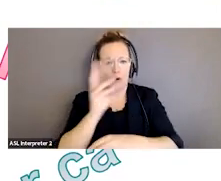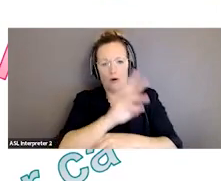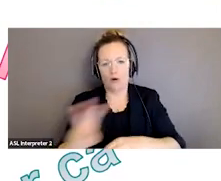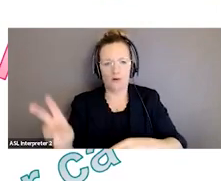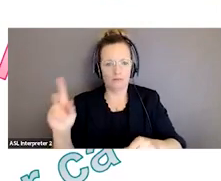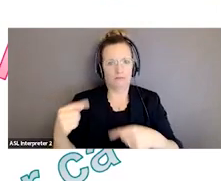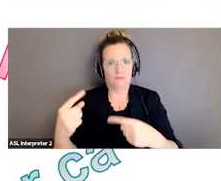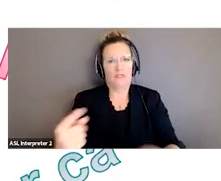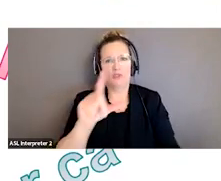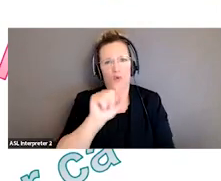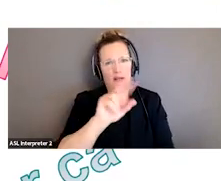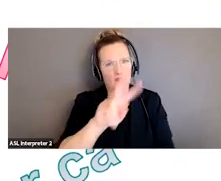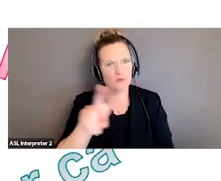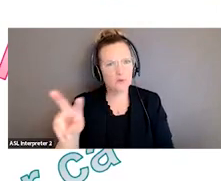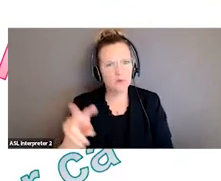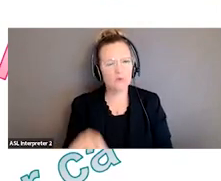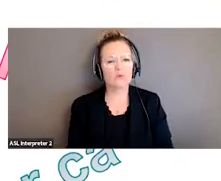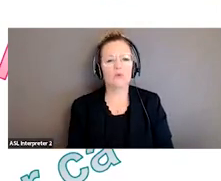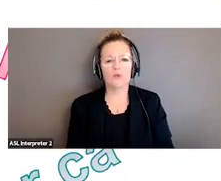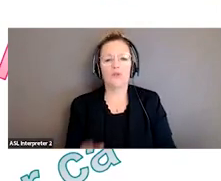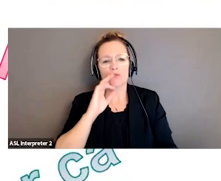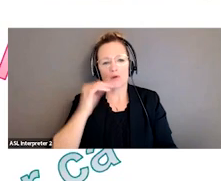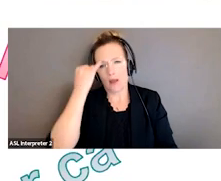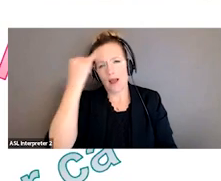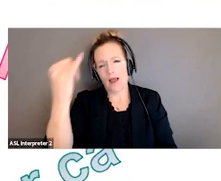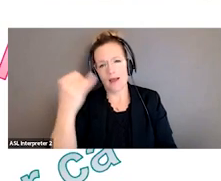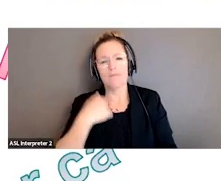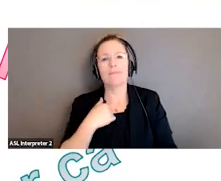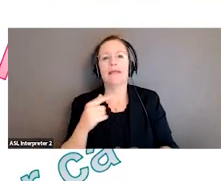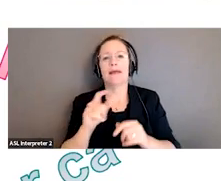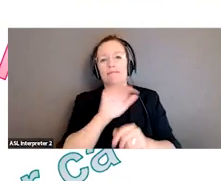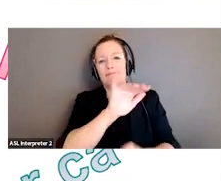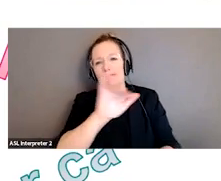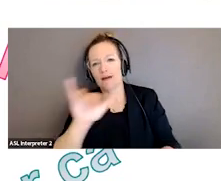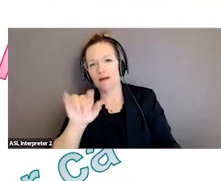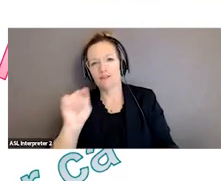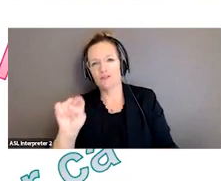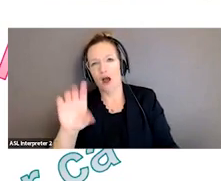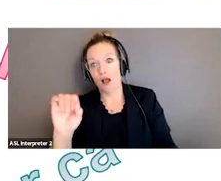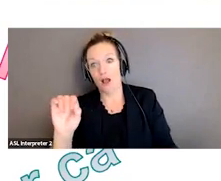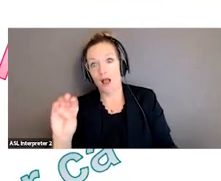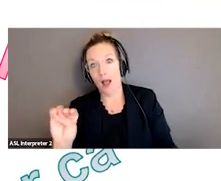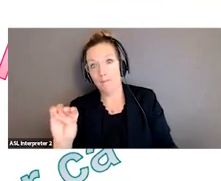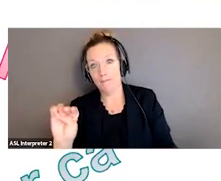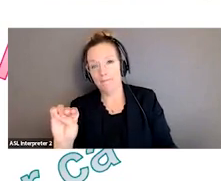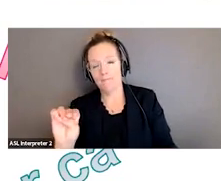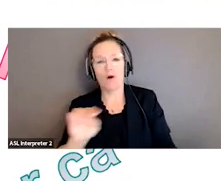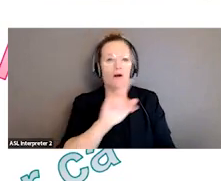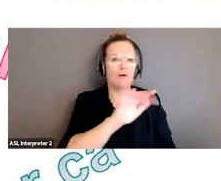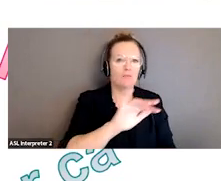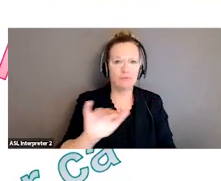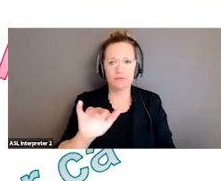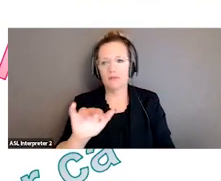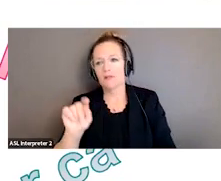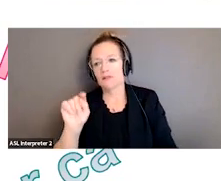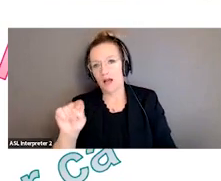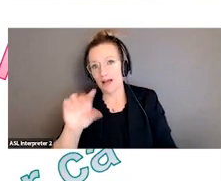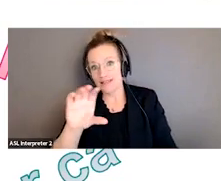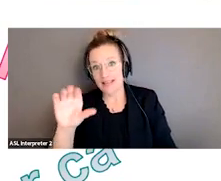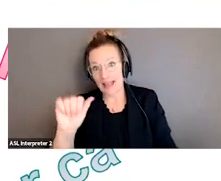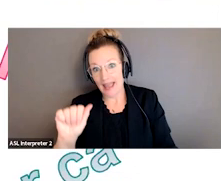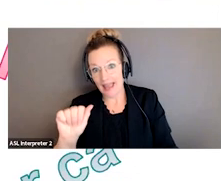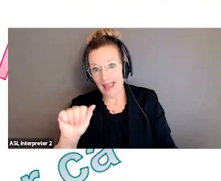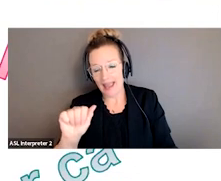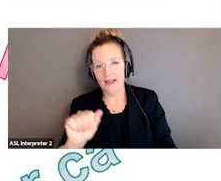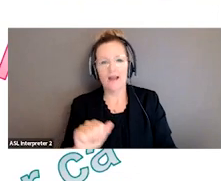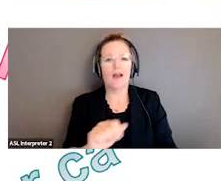can imagine, the most popular extension for domain names is .com. Surprisingly, it is followed in second place by .ca and